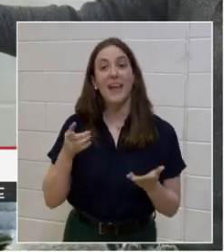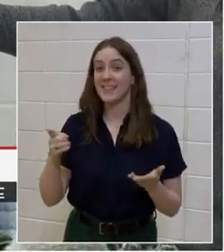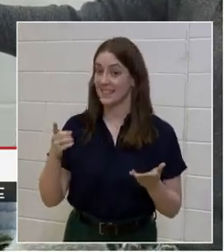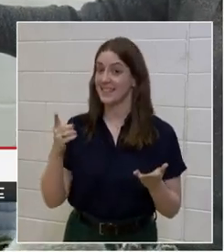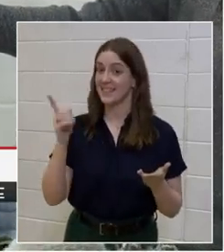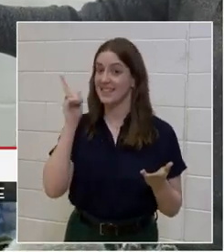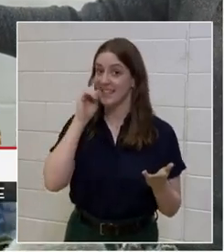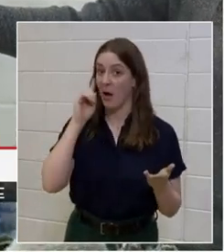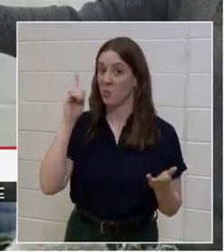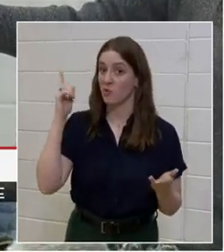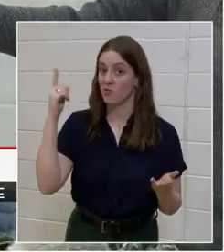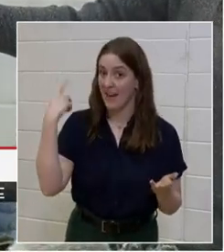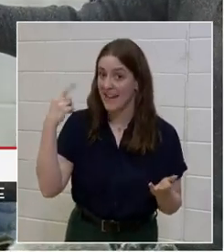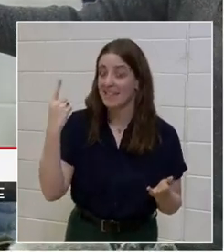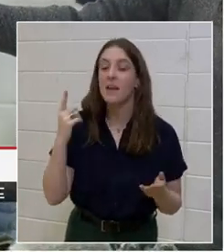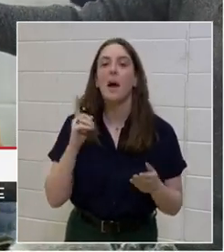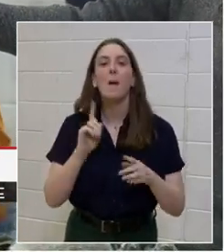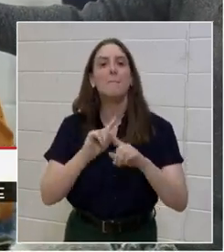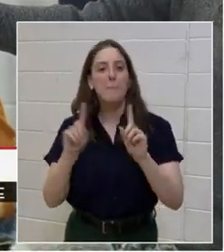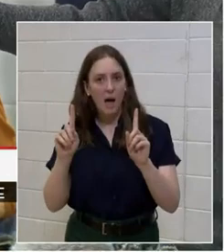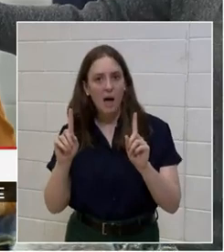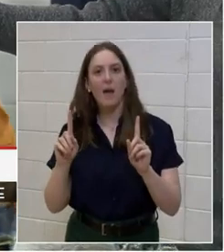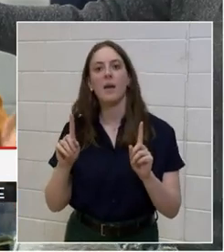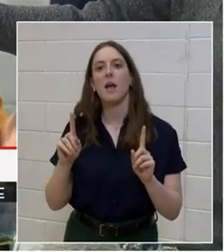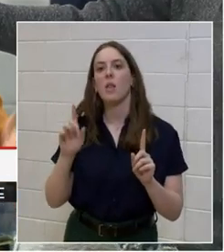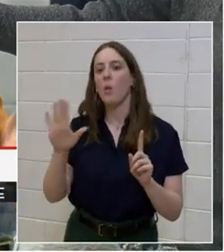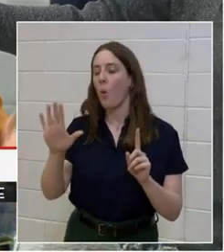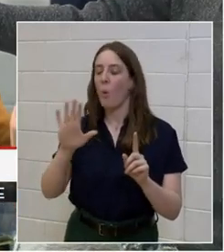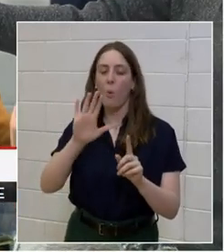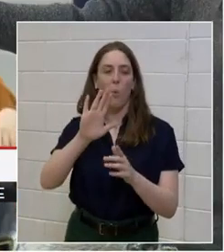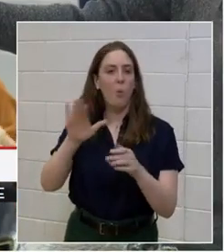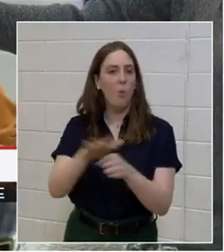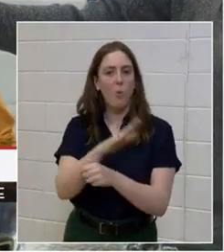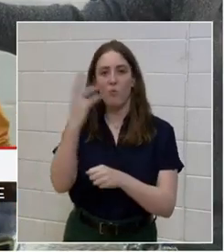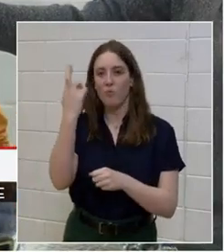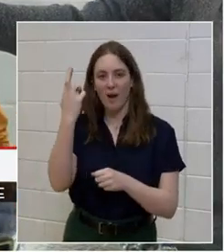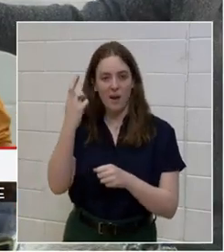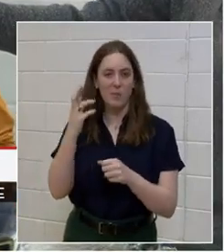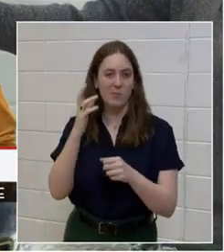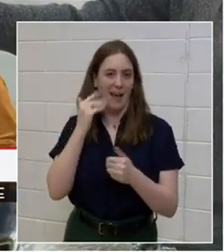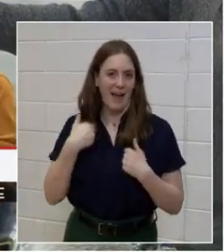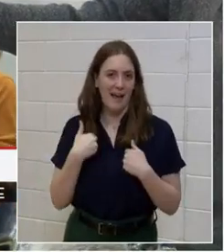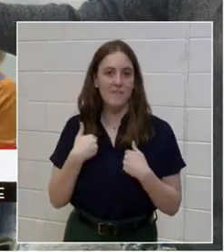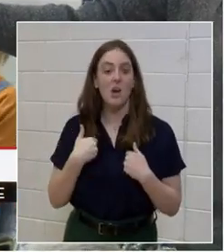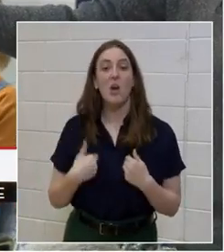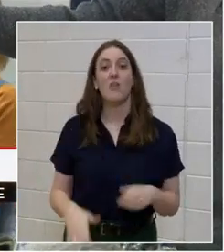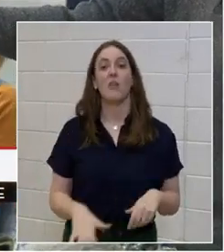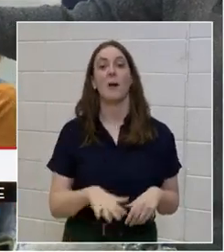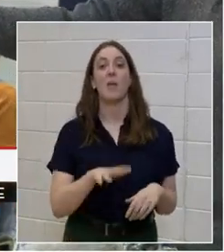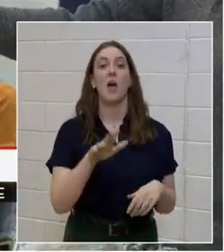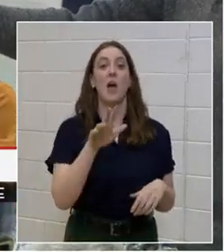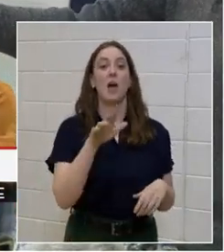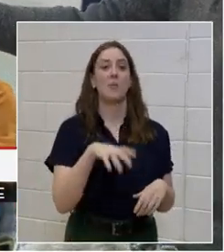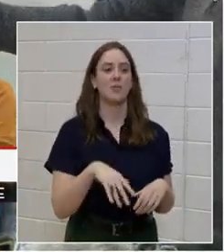sound, but it's a whole spiel in the back of why, from $32 to $21.